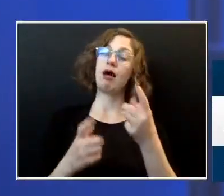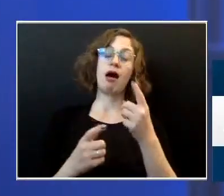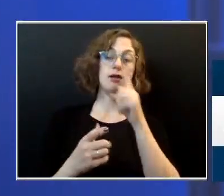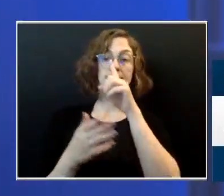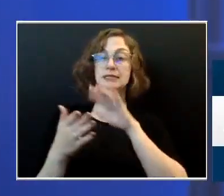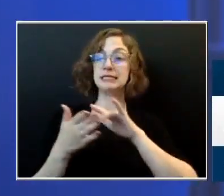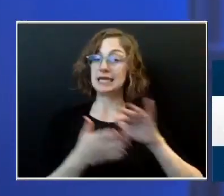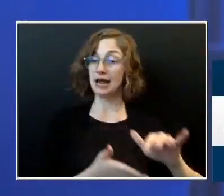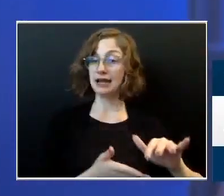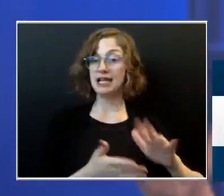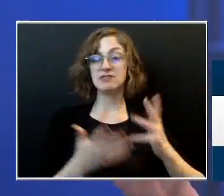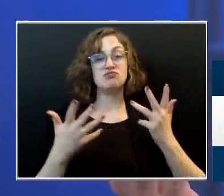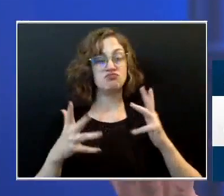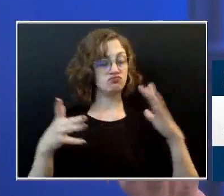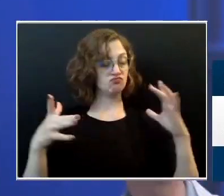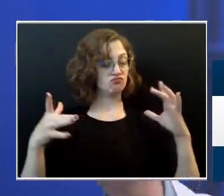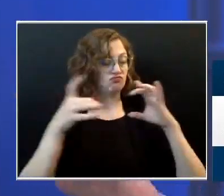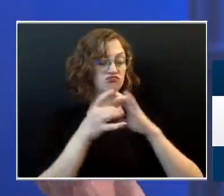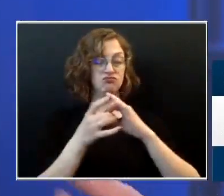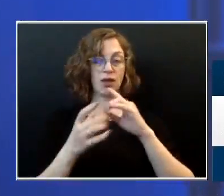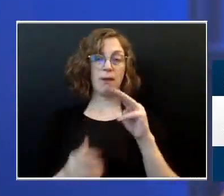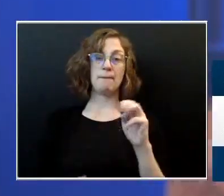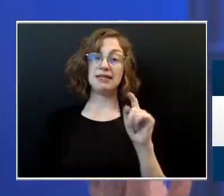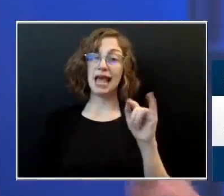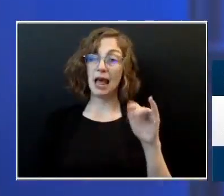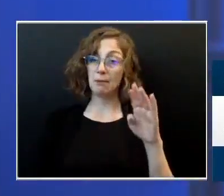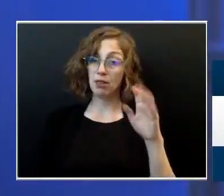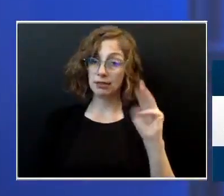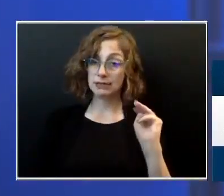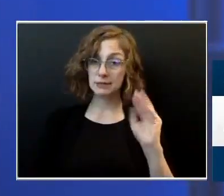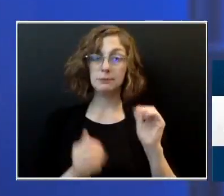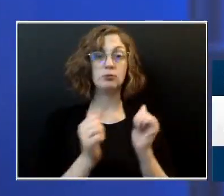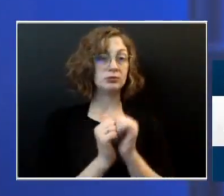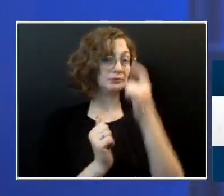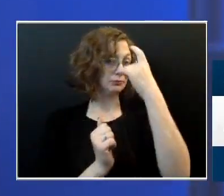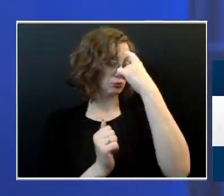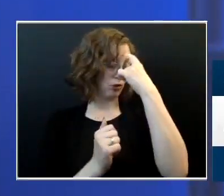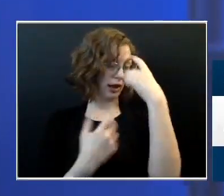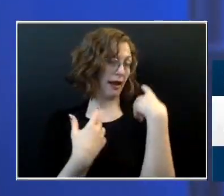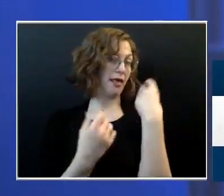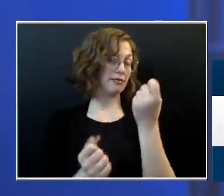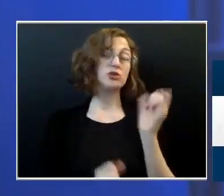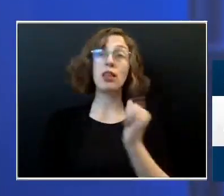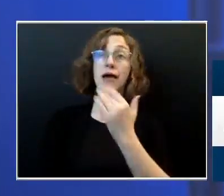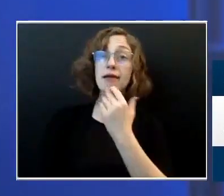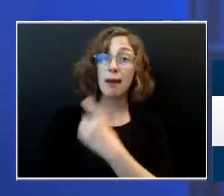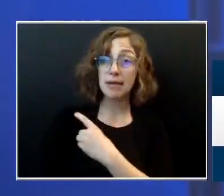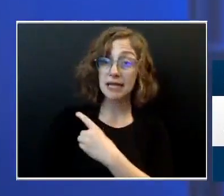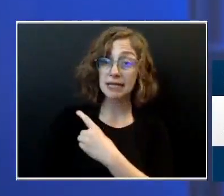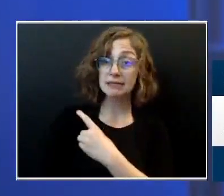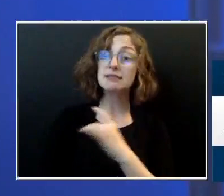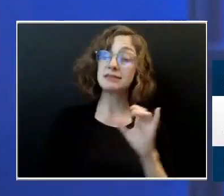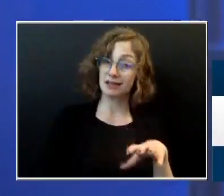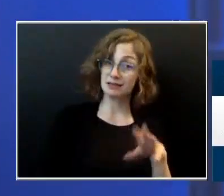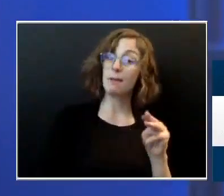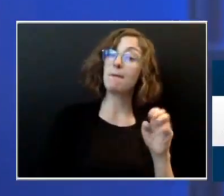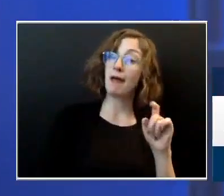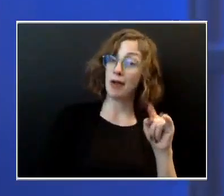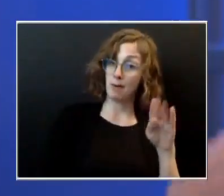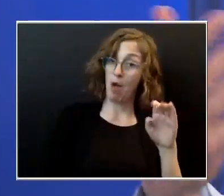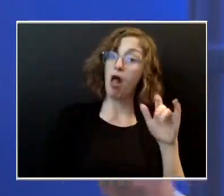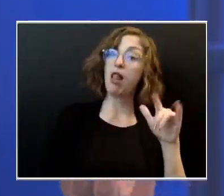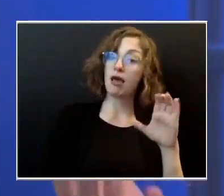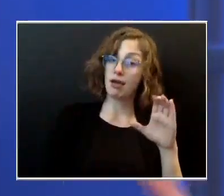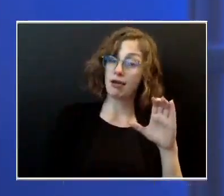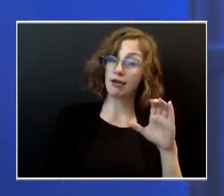with brain health. And so things like diabetes, which is a metabolic disease, is associated with Alzheimer's disease and brain health.